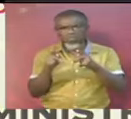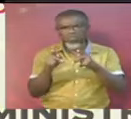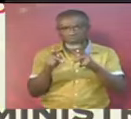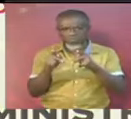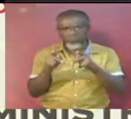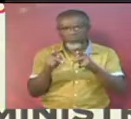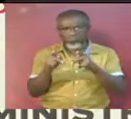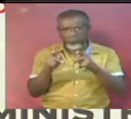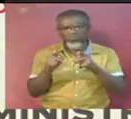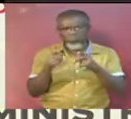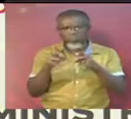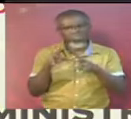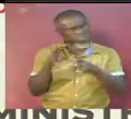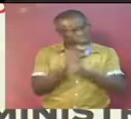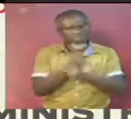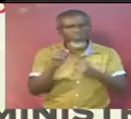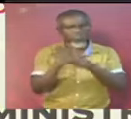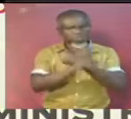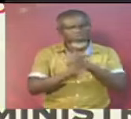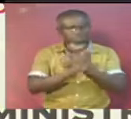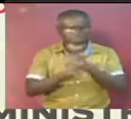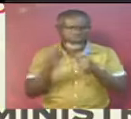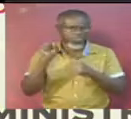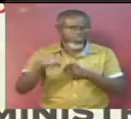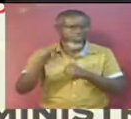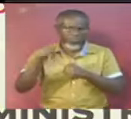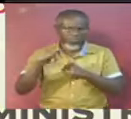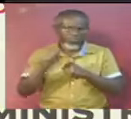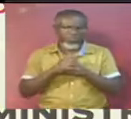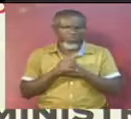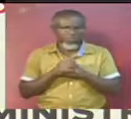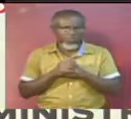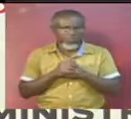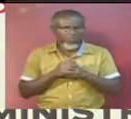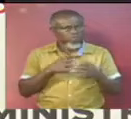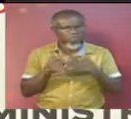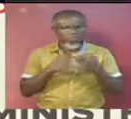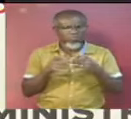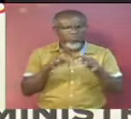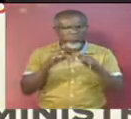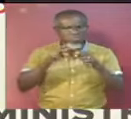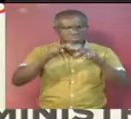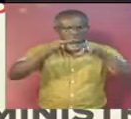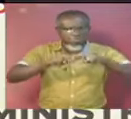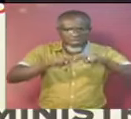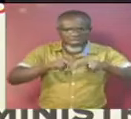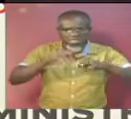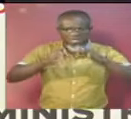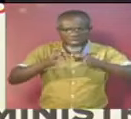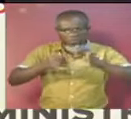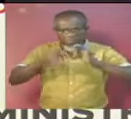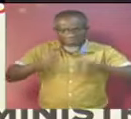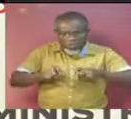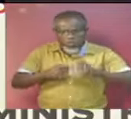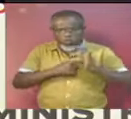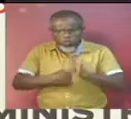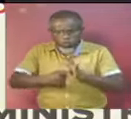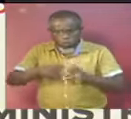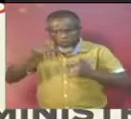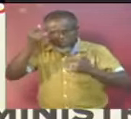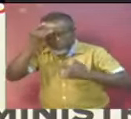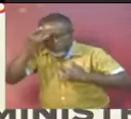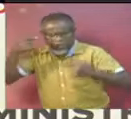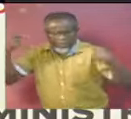differently. Just because you are not exhibiting any side effects doesn't mean you do not have a very effective immune